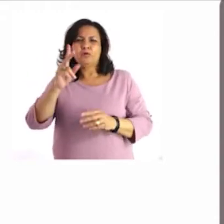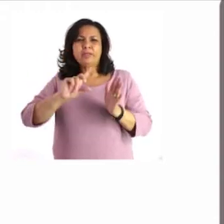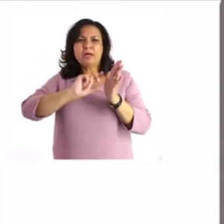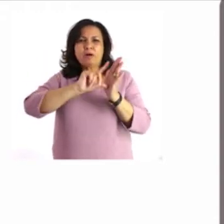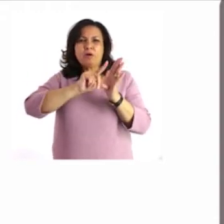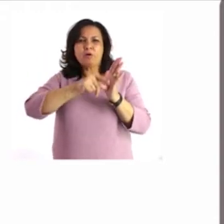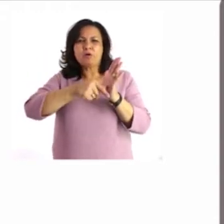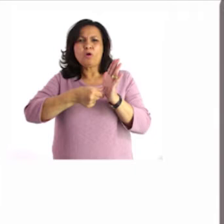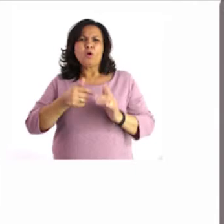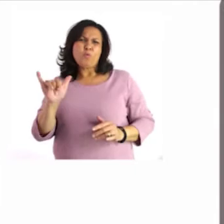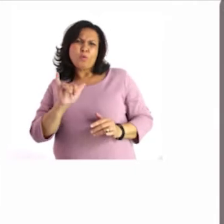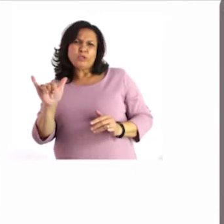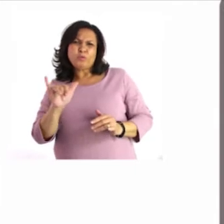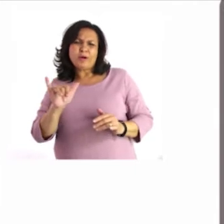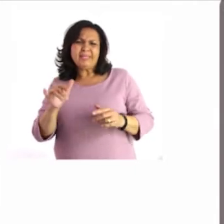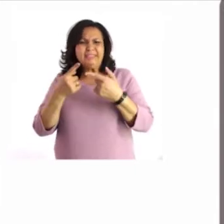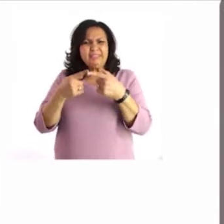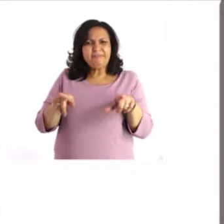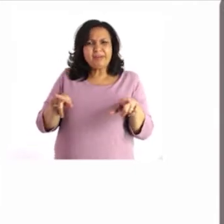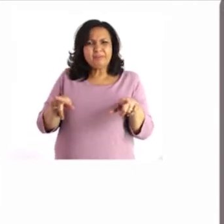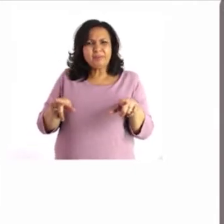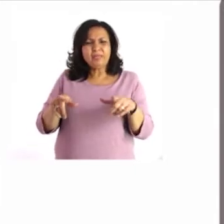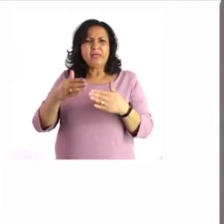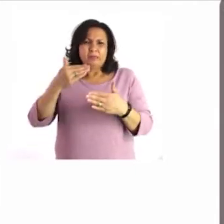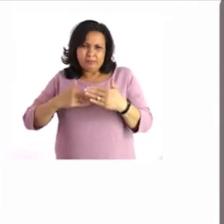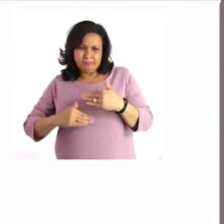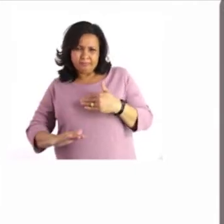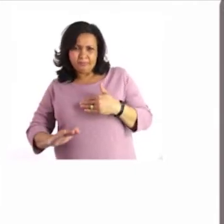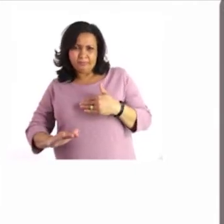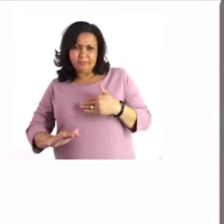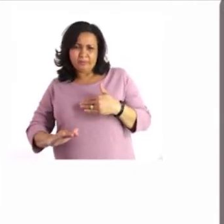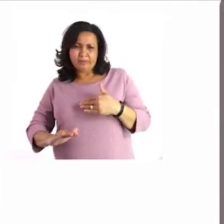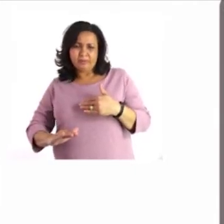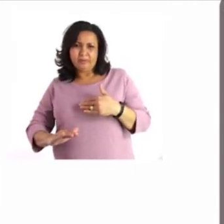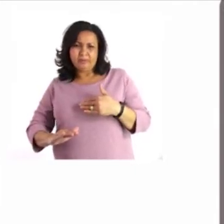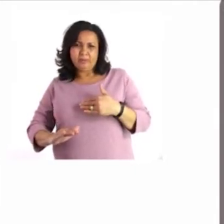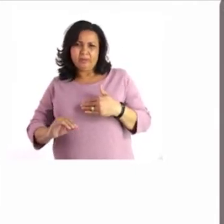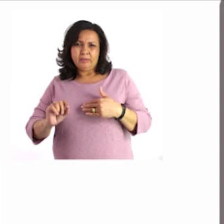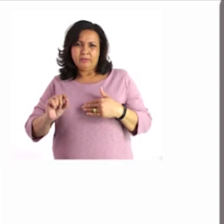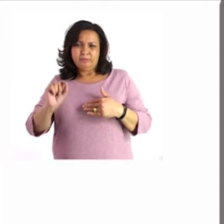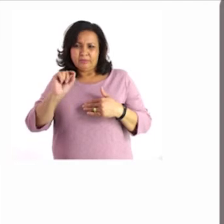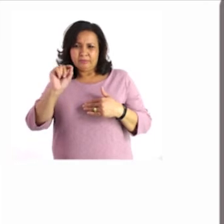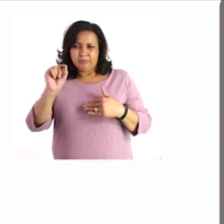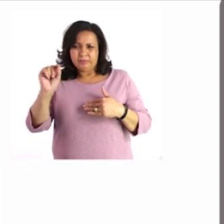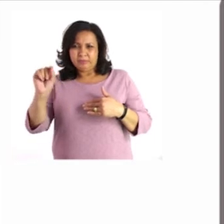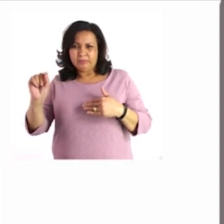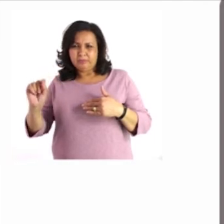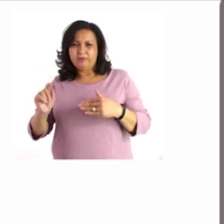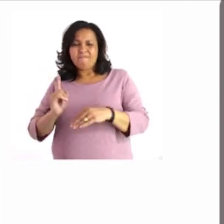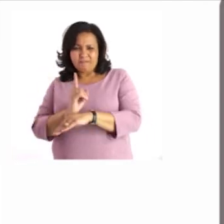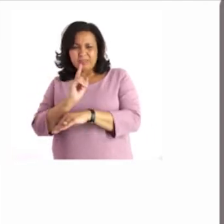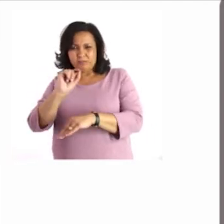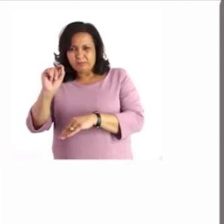looks different? And at the bottom of the line, you first need to trace the circles